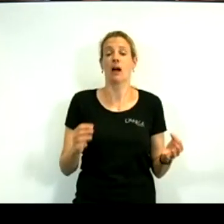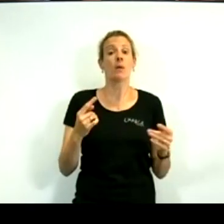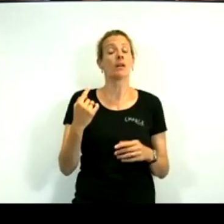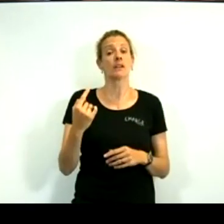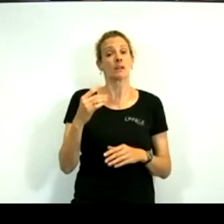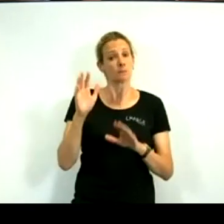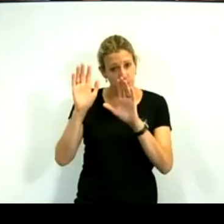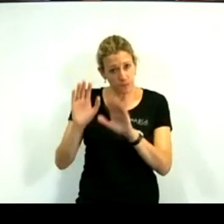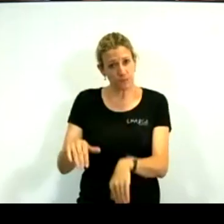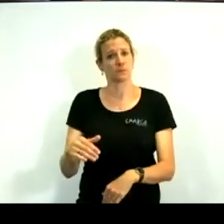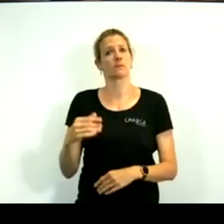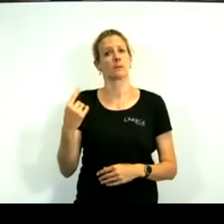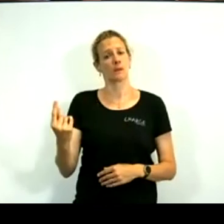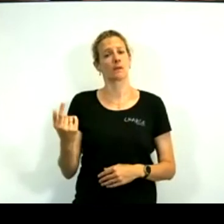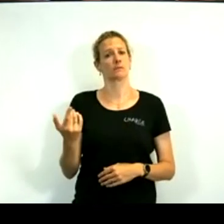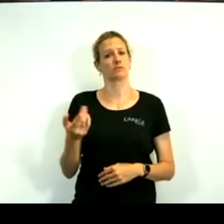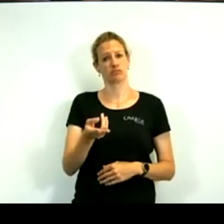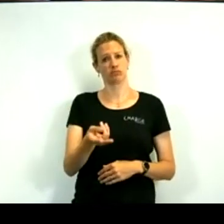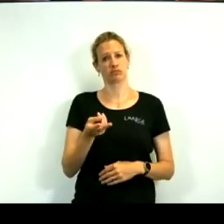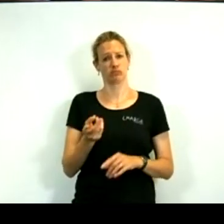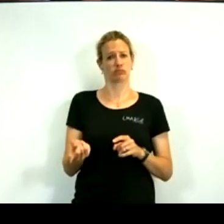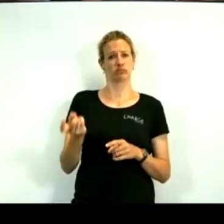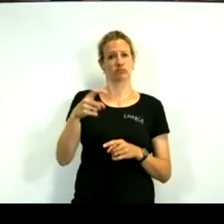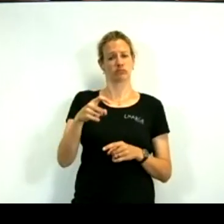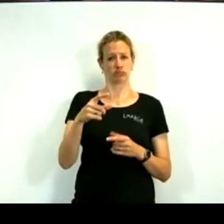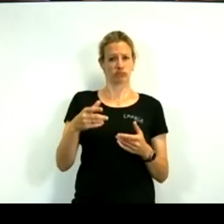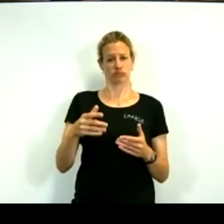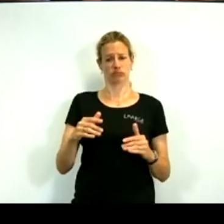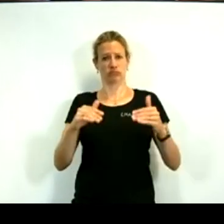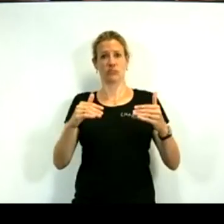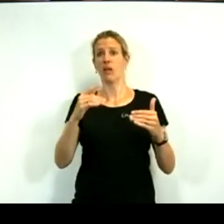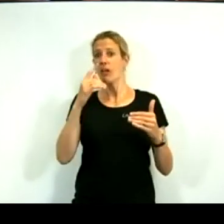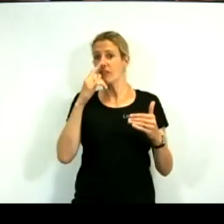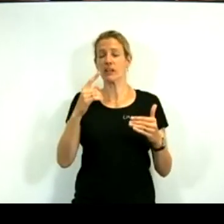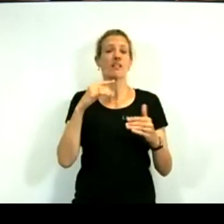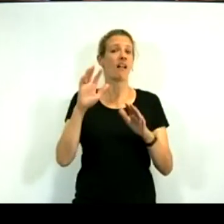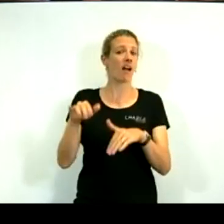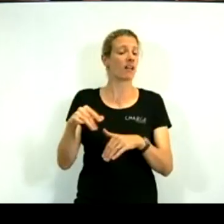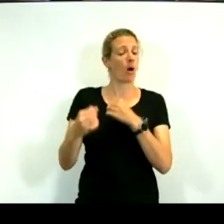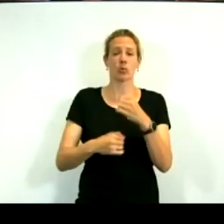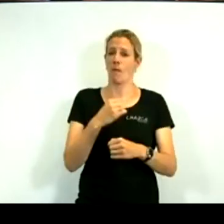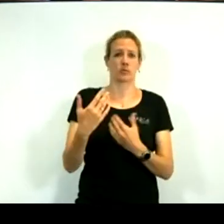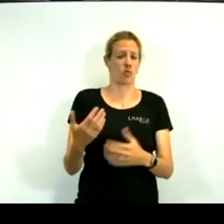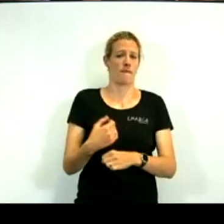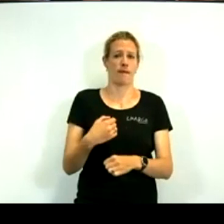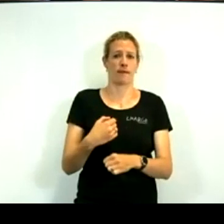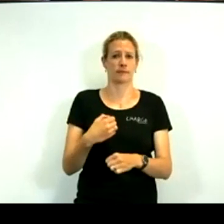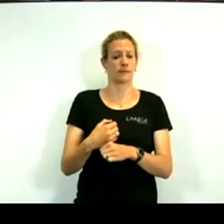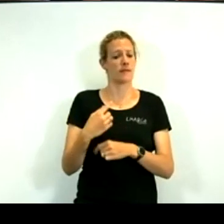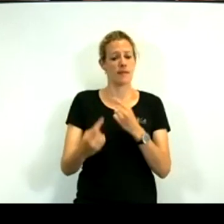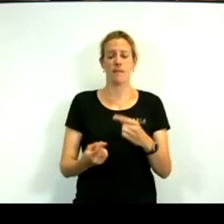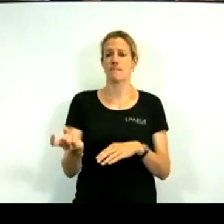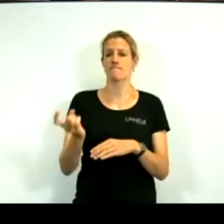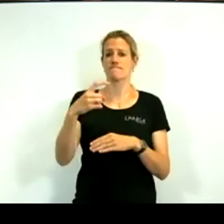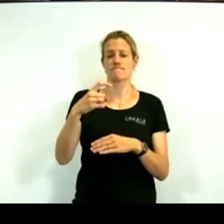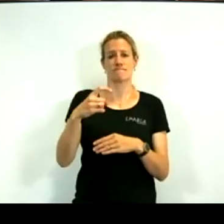couch, bringing one ankle up on the knee, pushing her fingers against the lip and using her vision. She knows what works